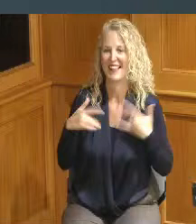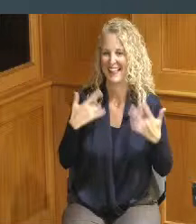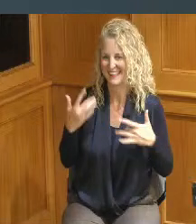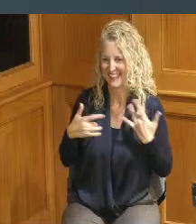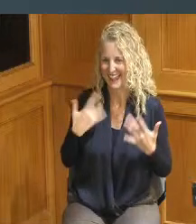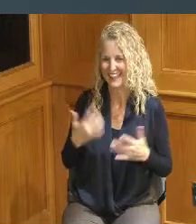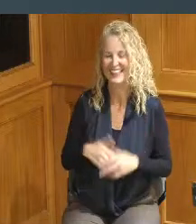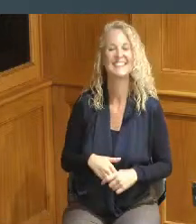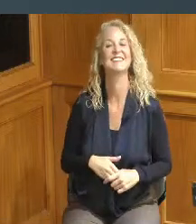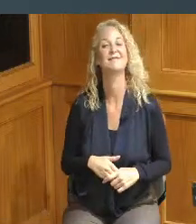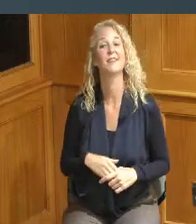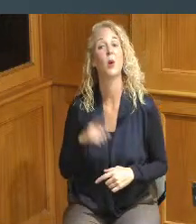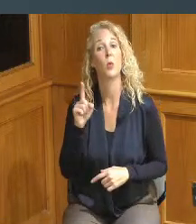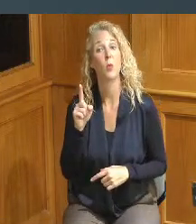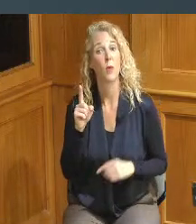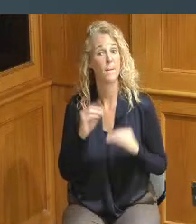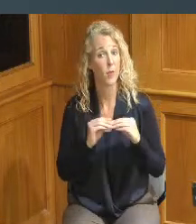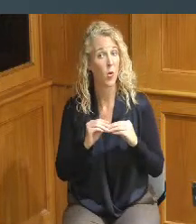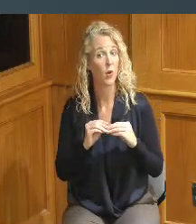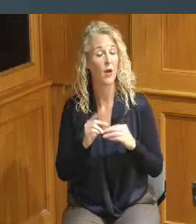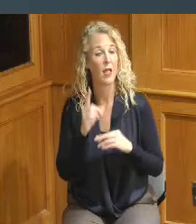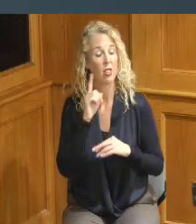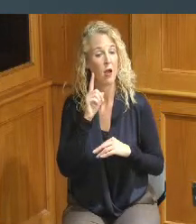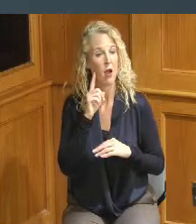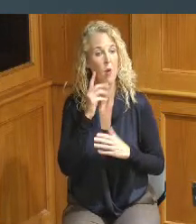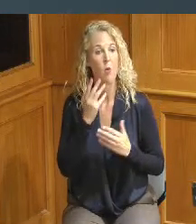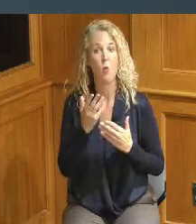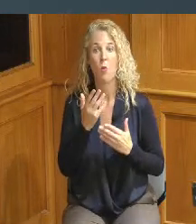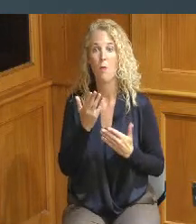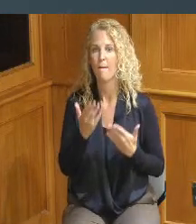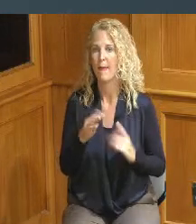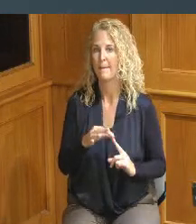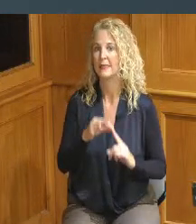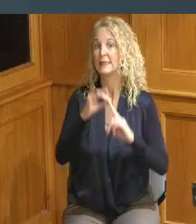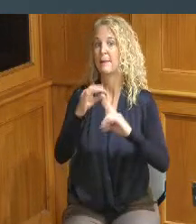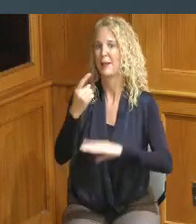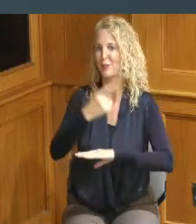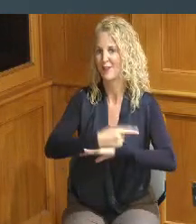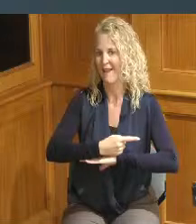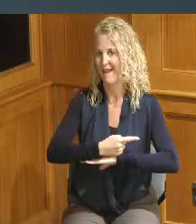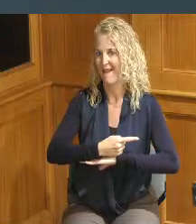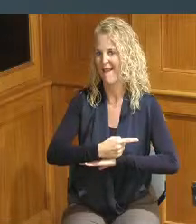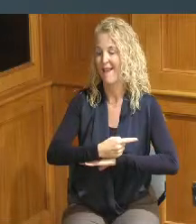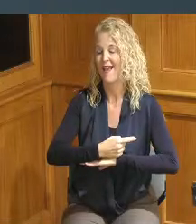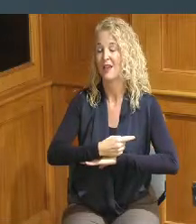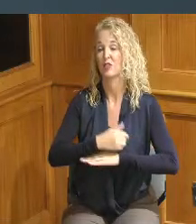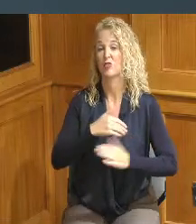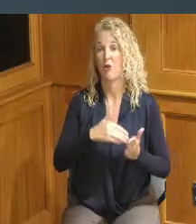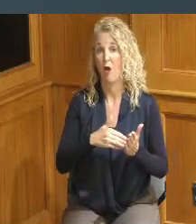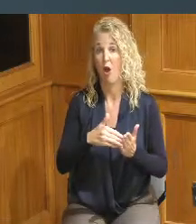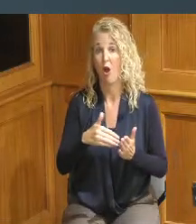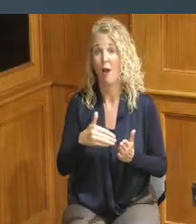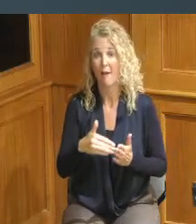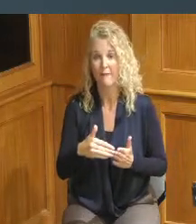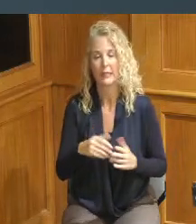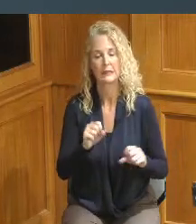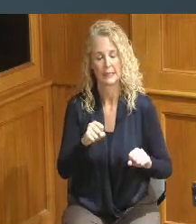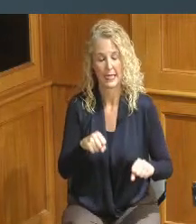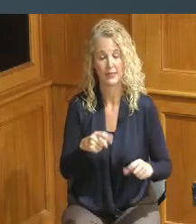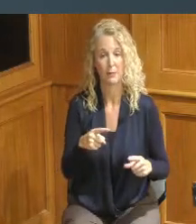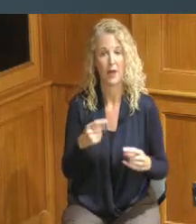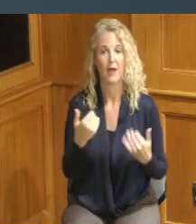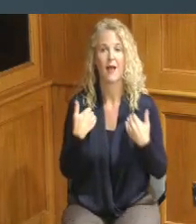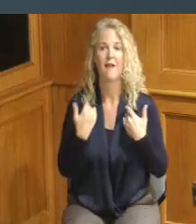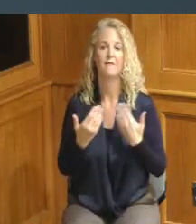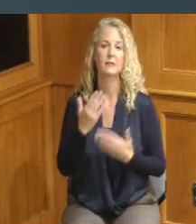And then one of the things I said, why don't we have specialized days? So we're out on a regular, but some specialized days that we